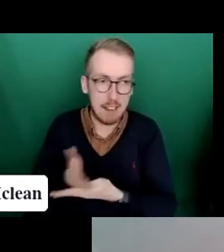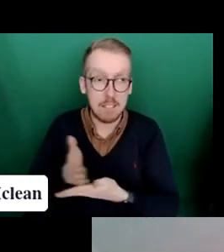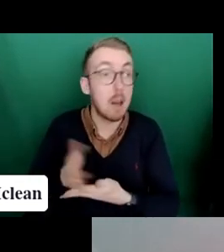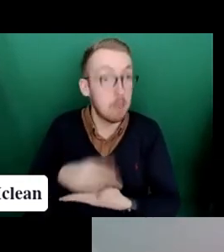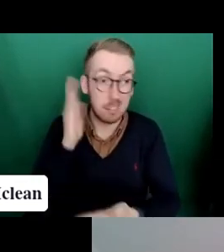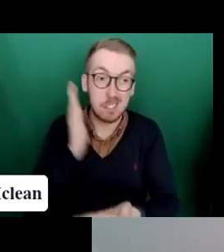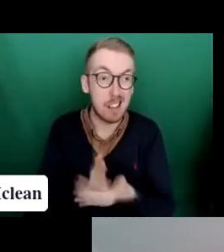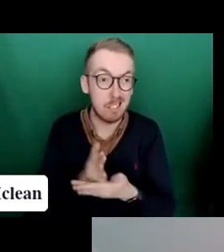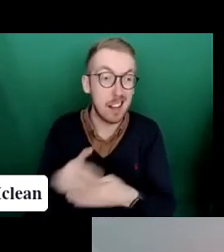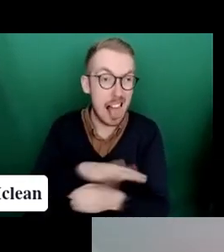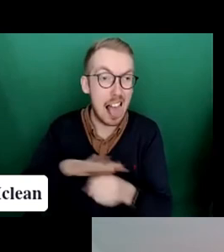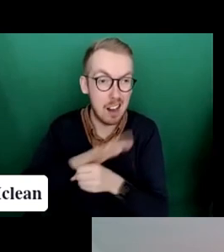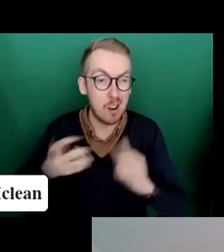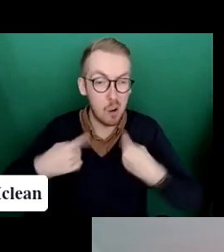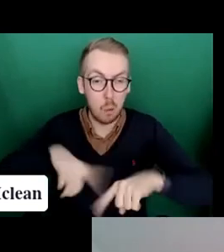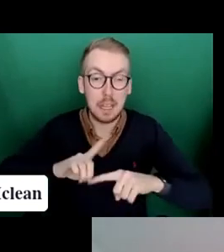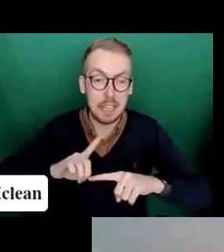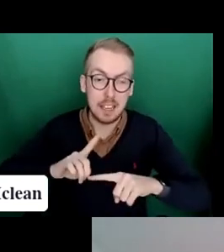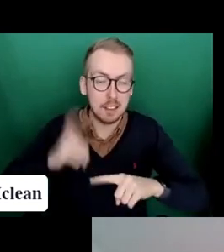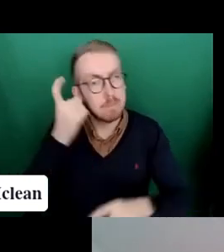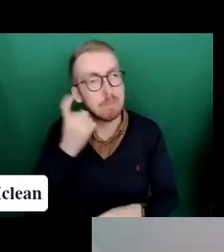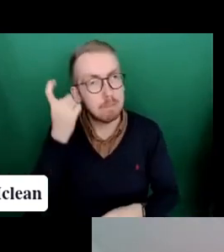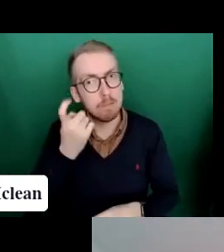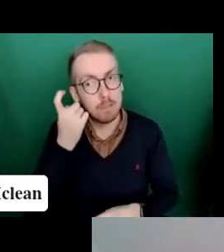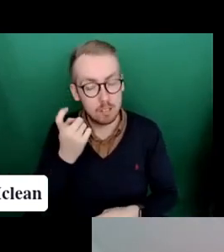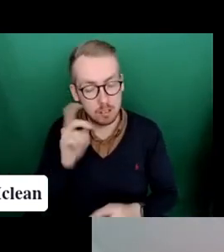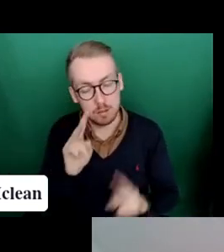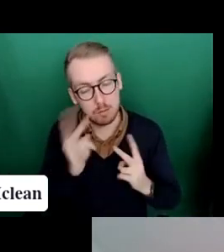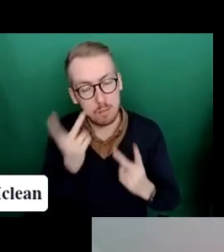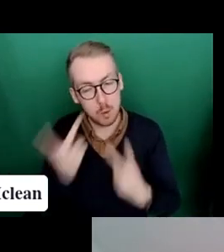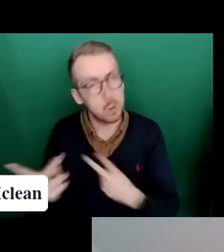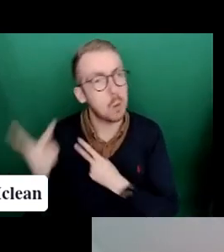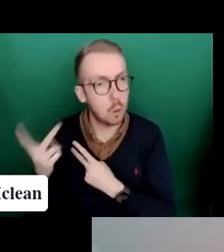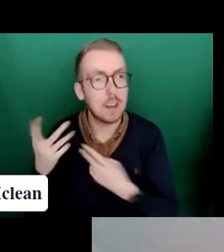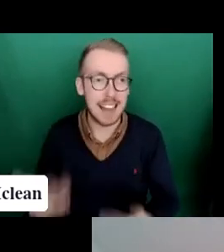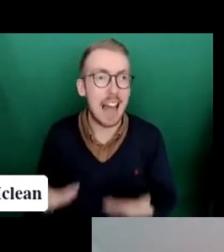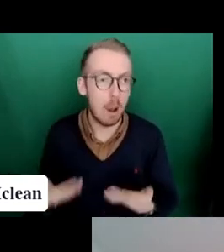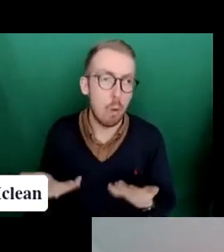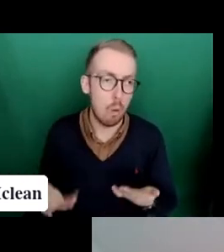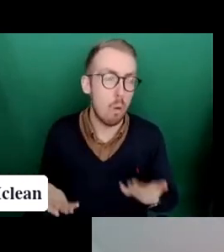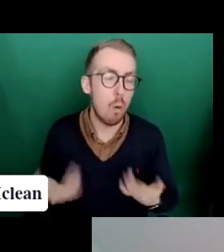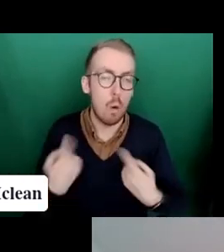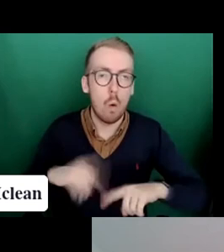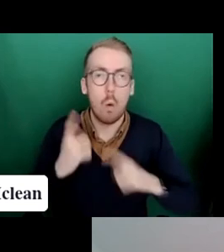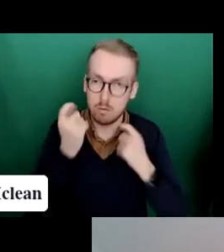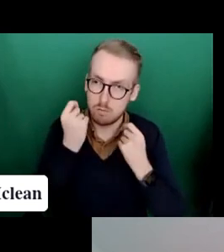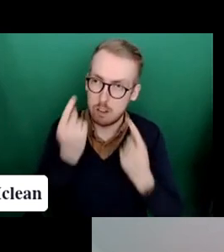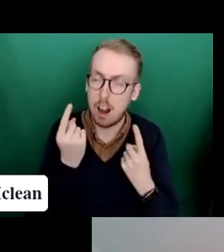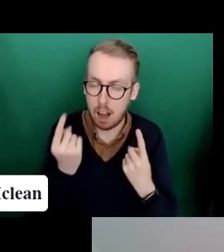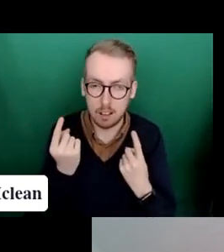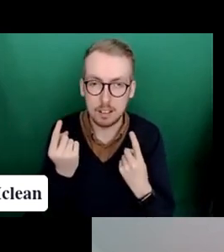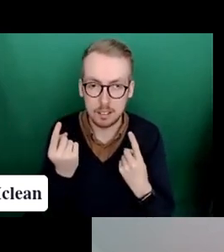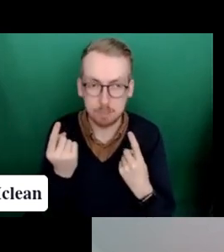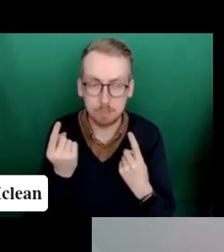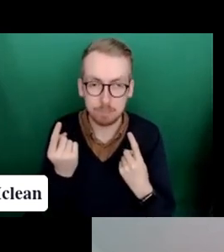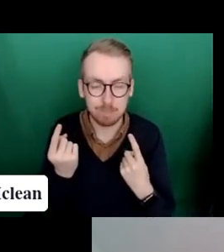area that we're looking at actually now. So what we've recognised is that actually there's still a